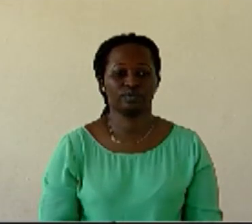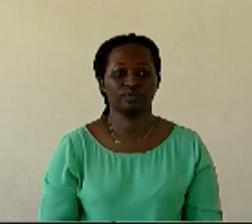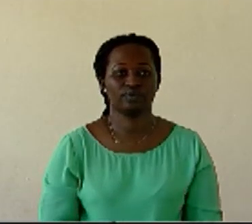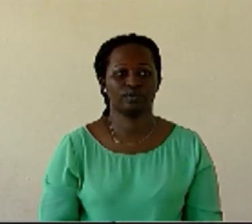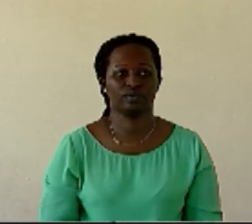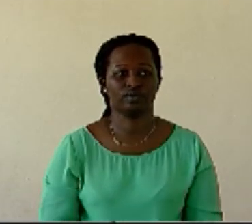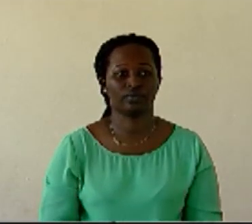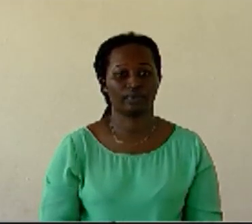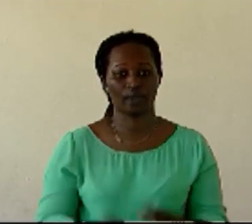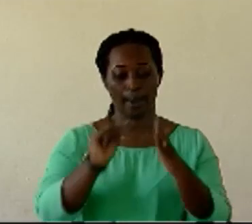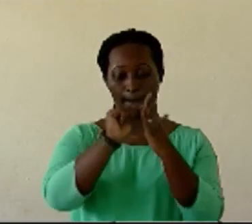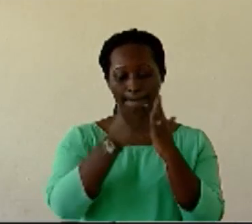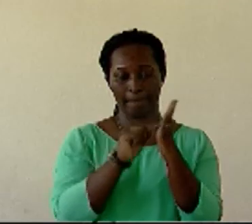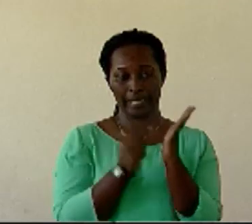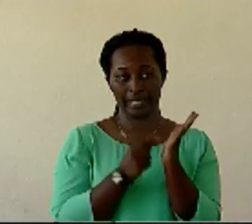Main organs